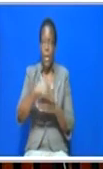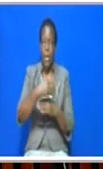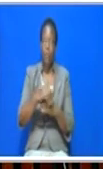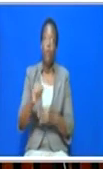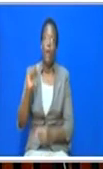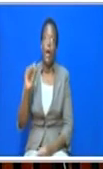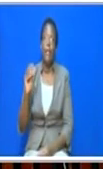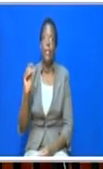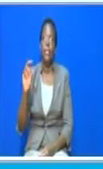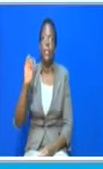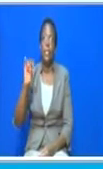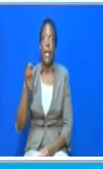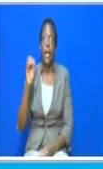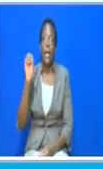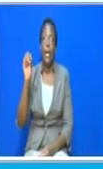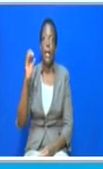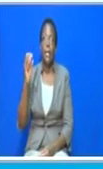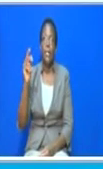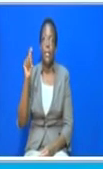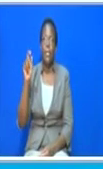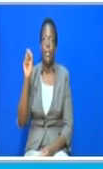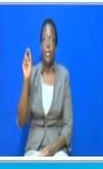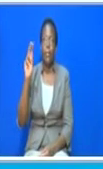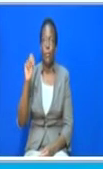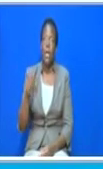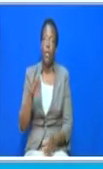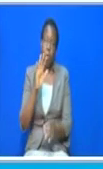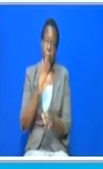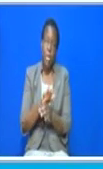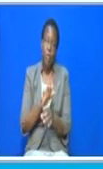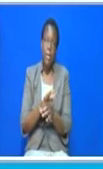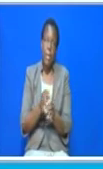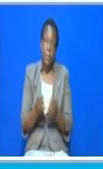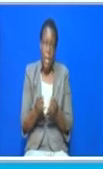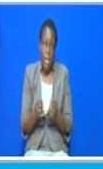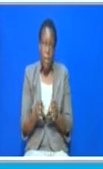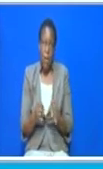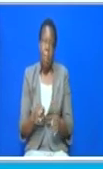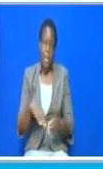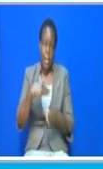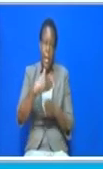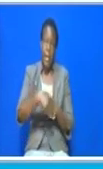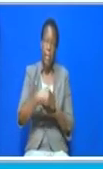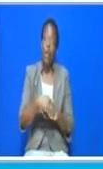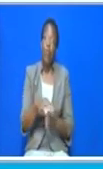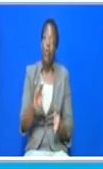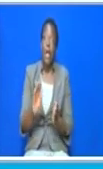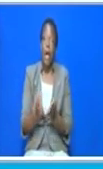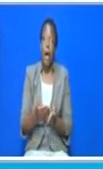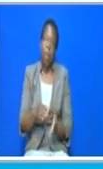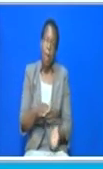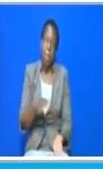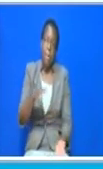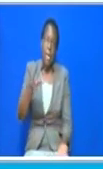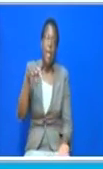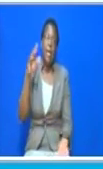And many adjectives can be identified by their endings, but we also have a big number that you may not